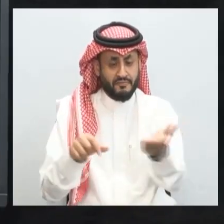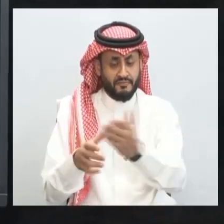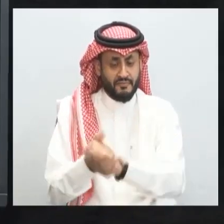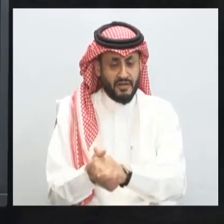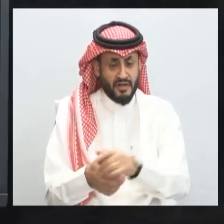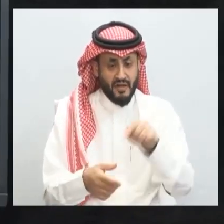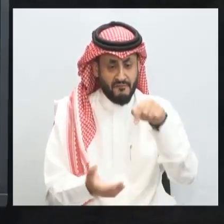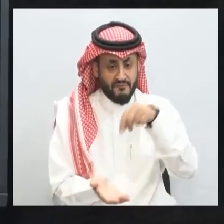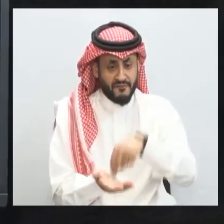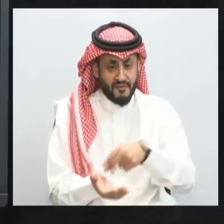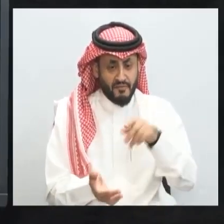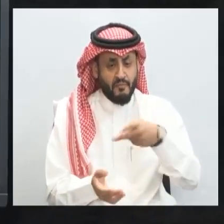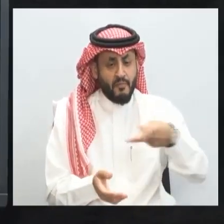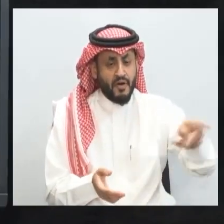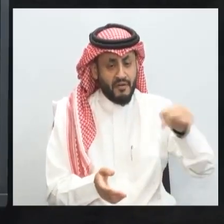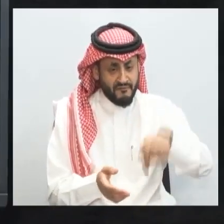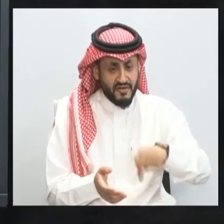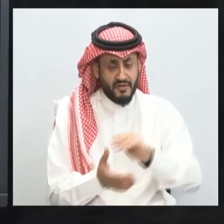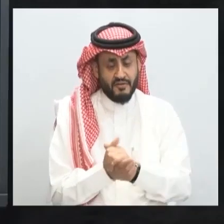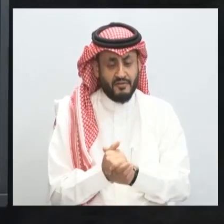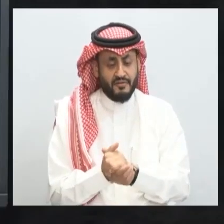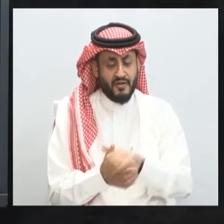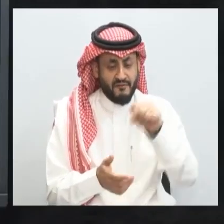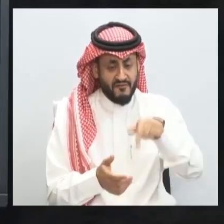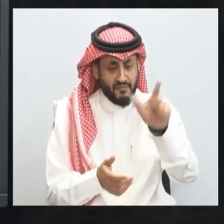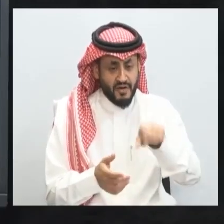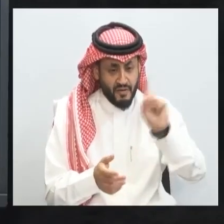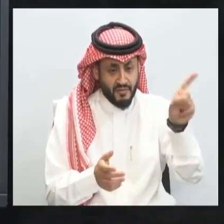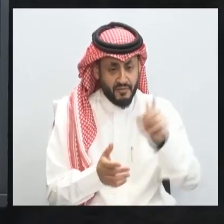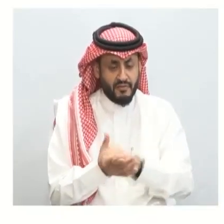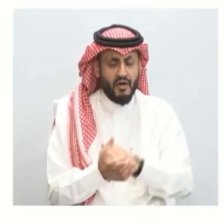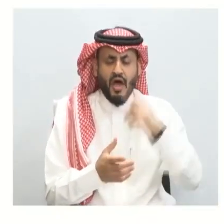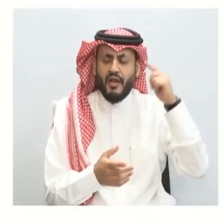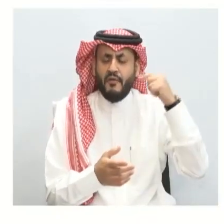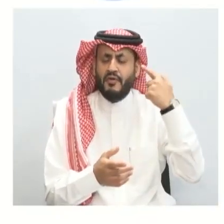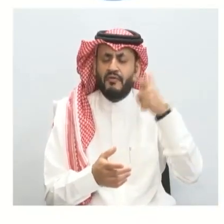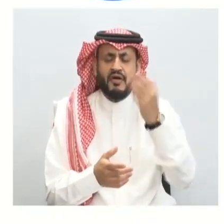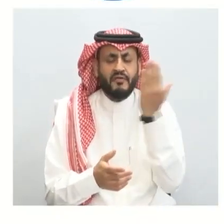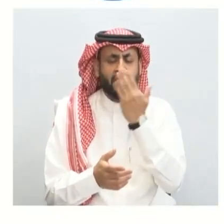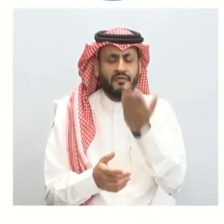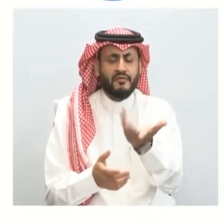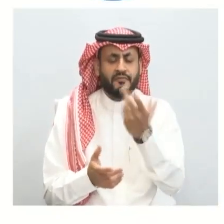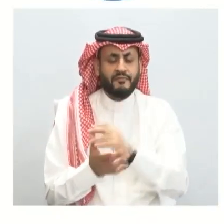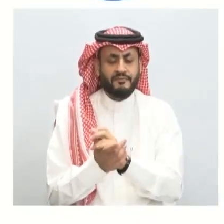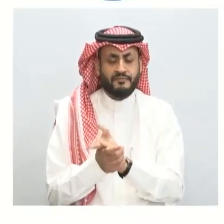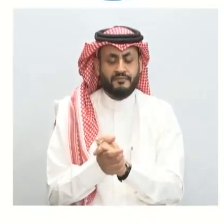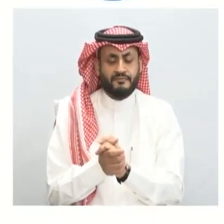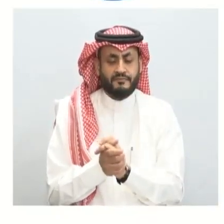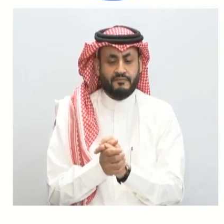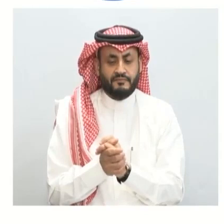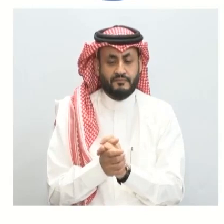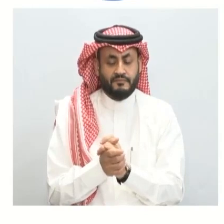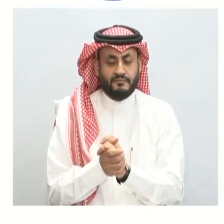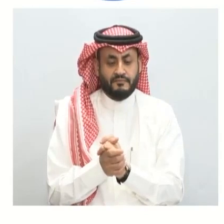is anybody out there? Now here, what comes in mind when you read this